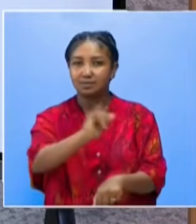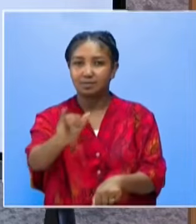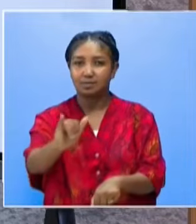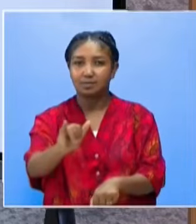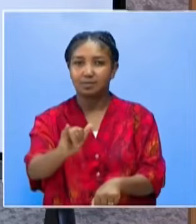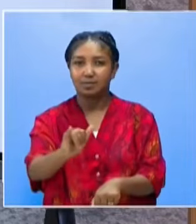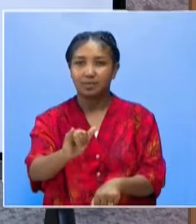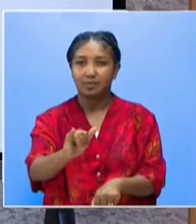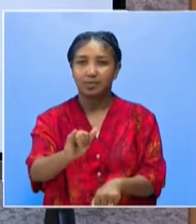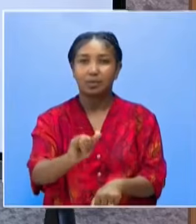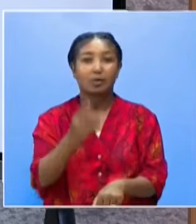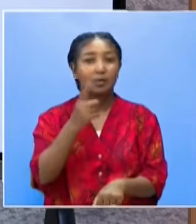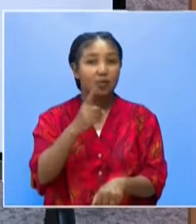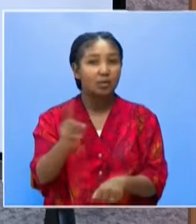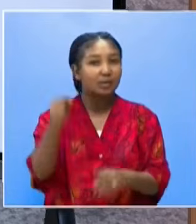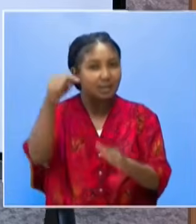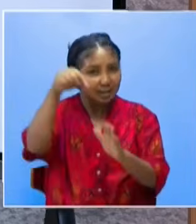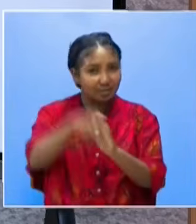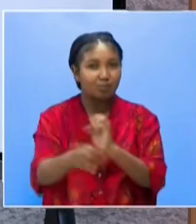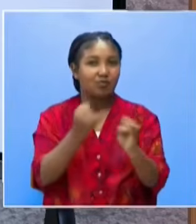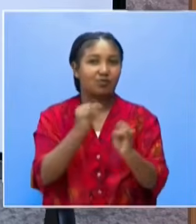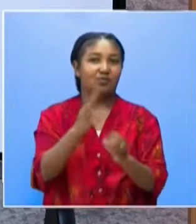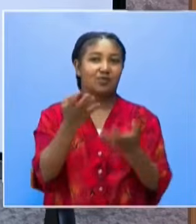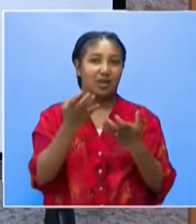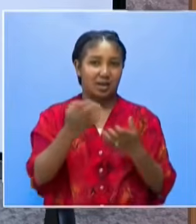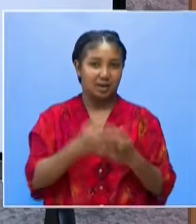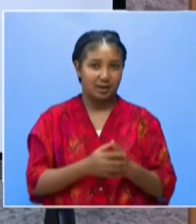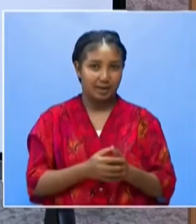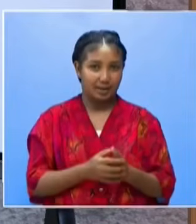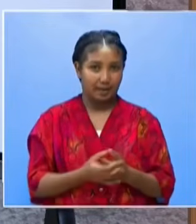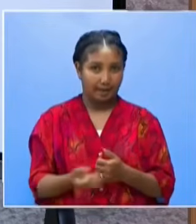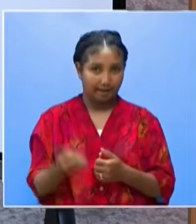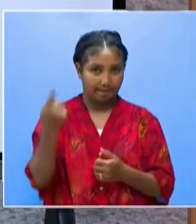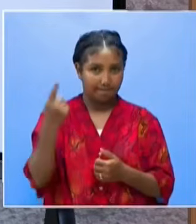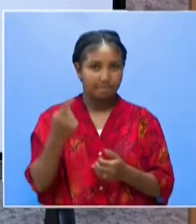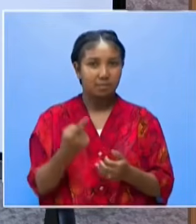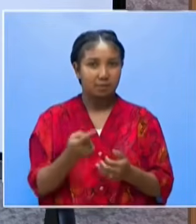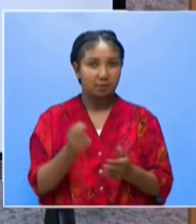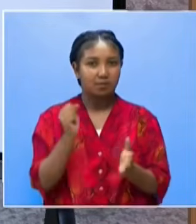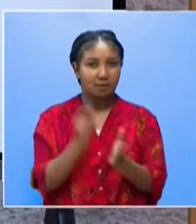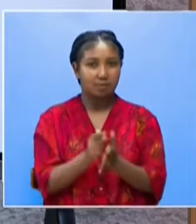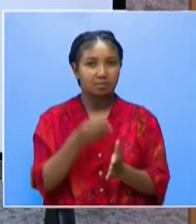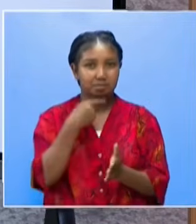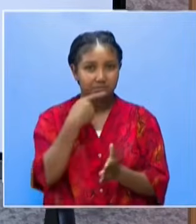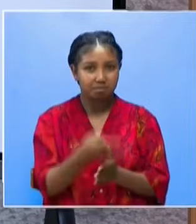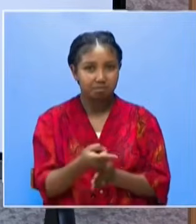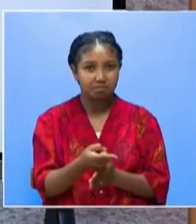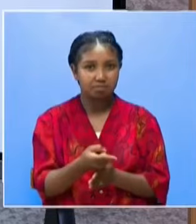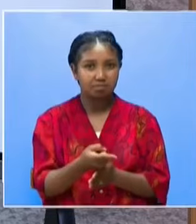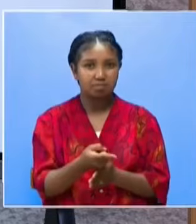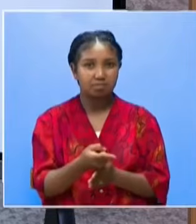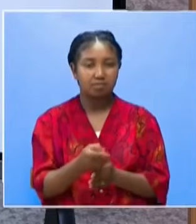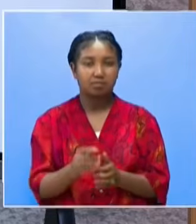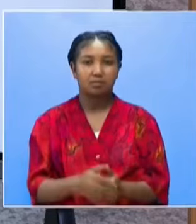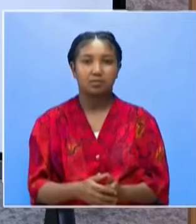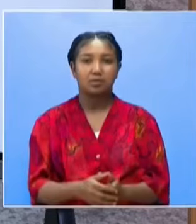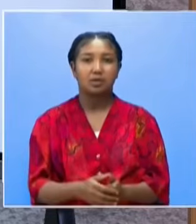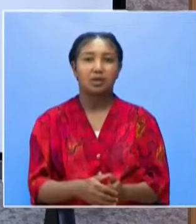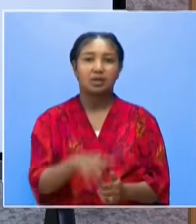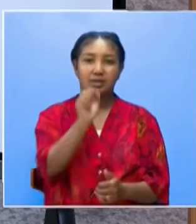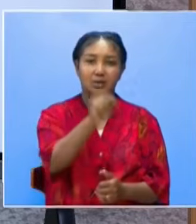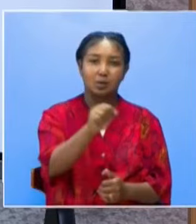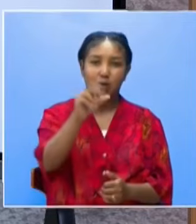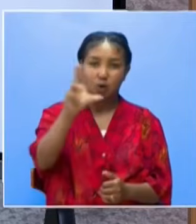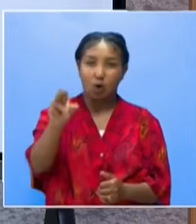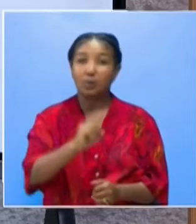questions for deep information. Okay? Even something can be said, information question. Yes or no